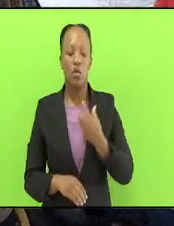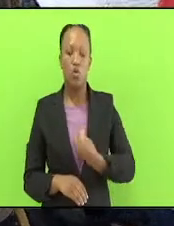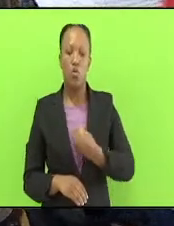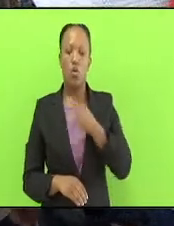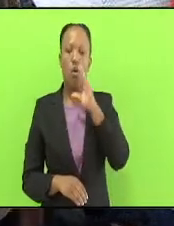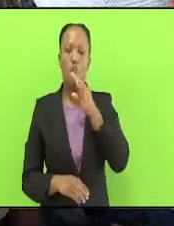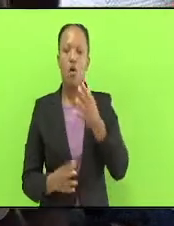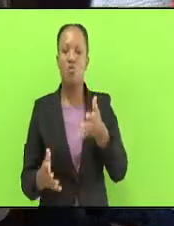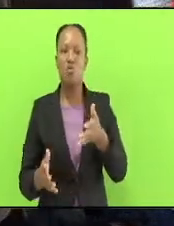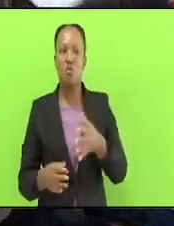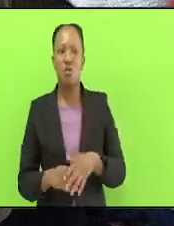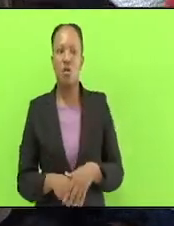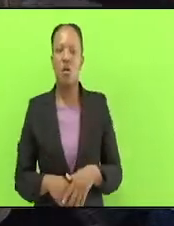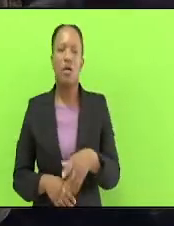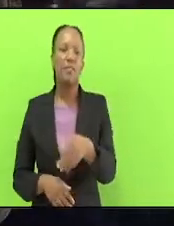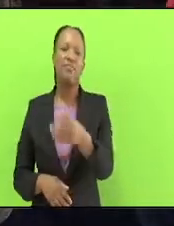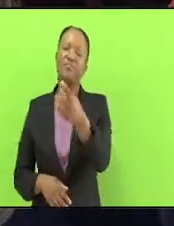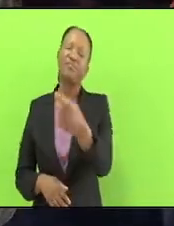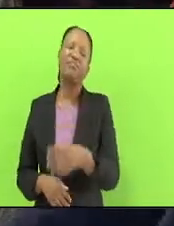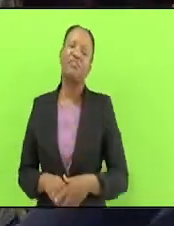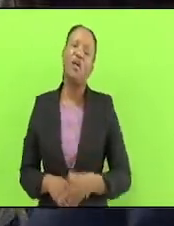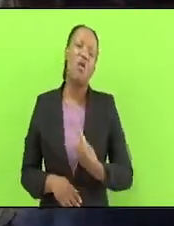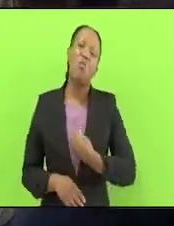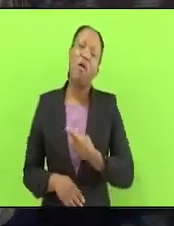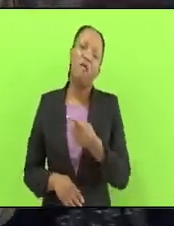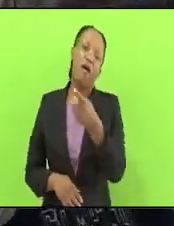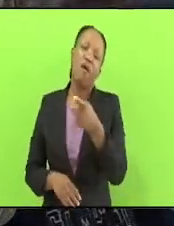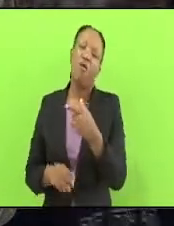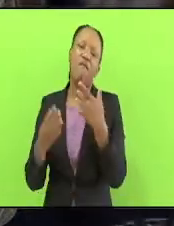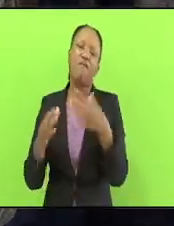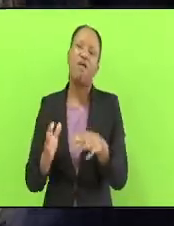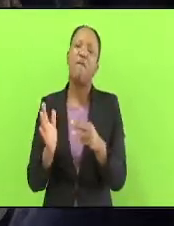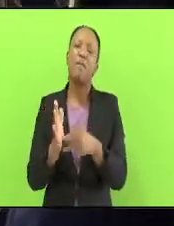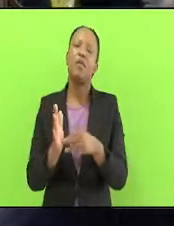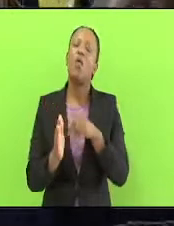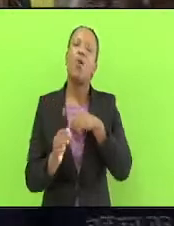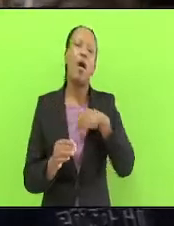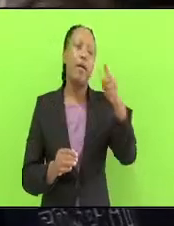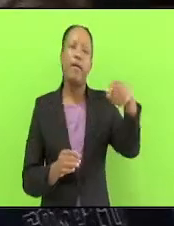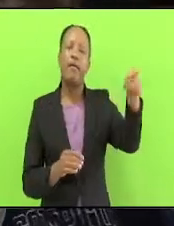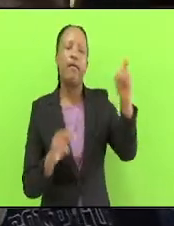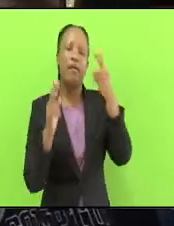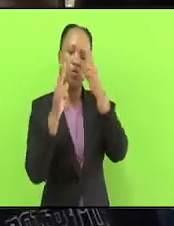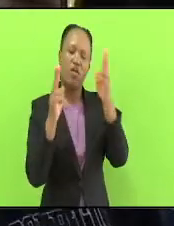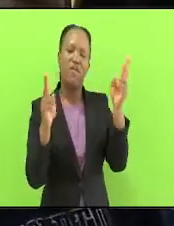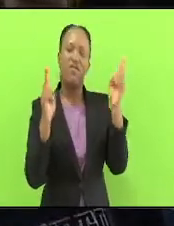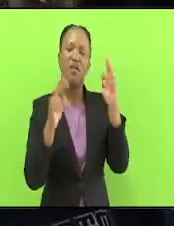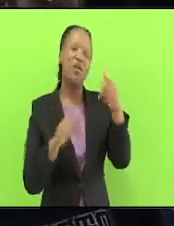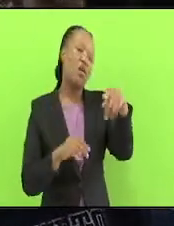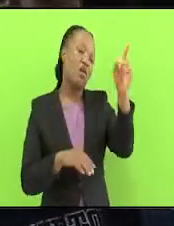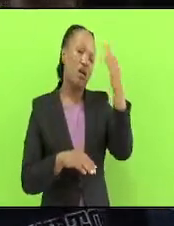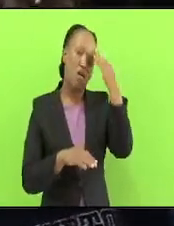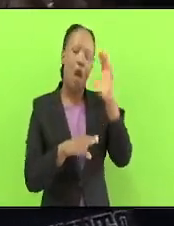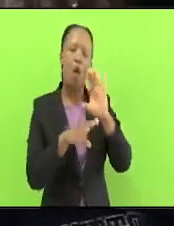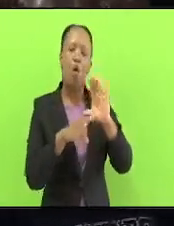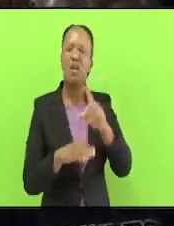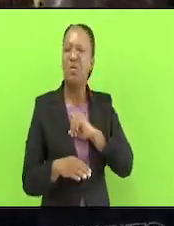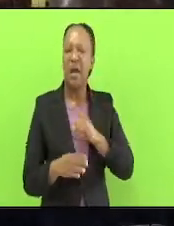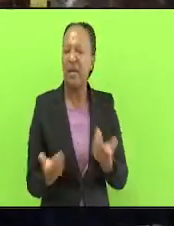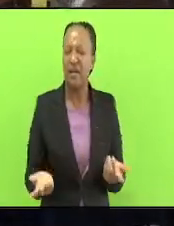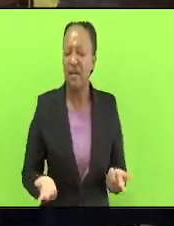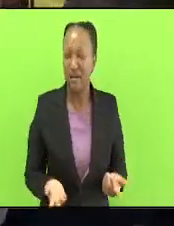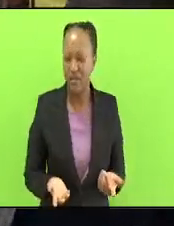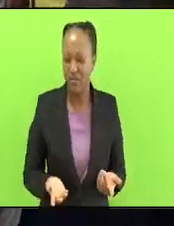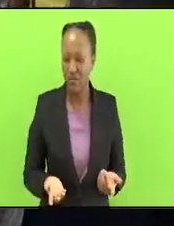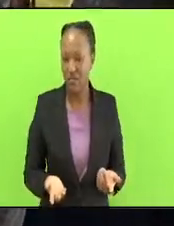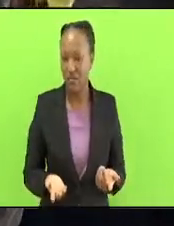ba re e le ngwana ha go feditse matric wa sa university And or a ye college. when I